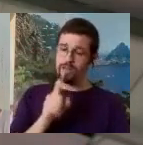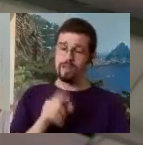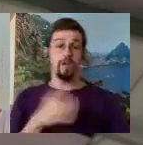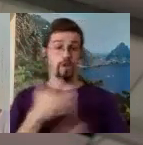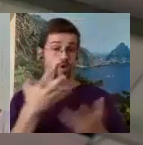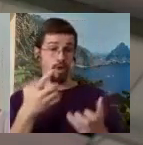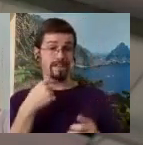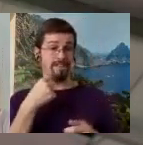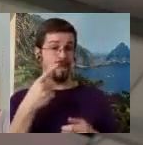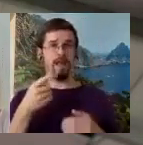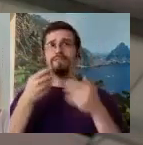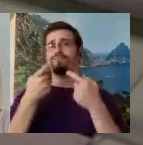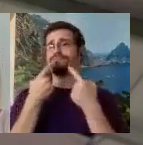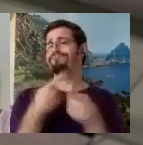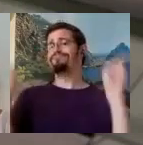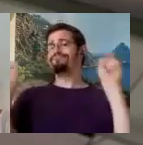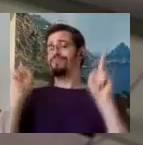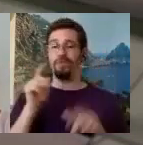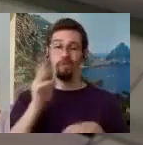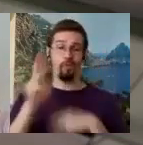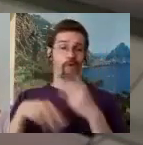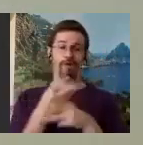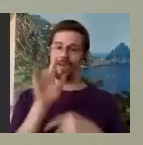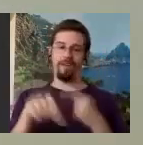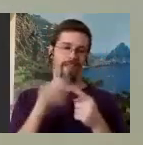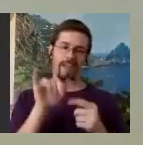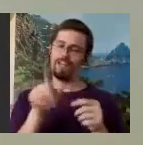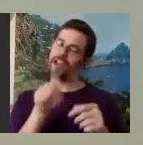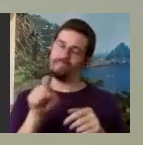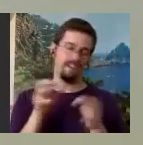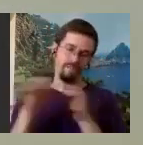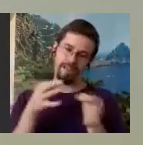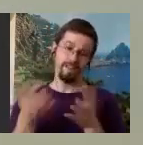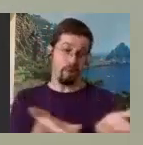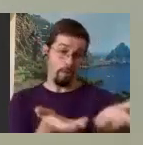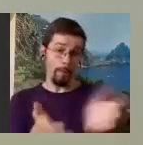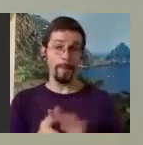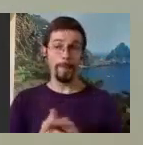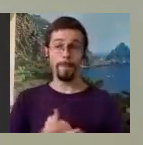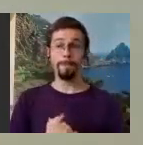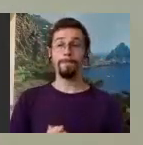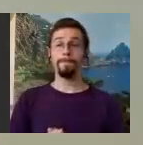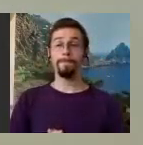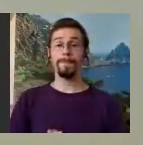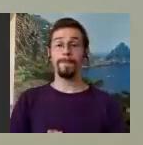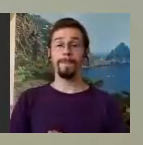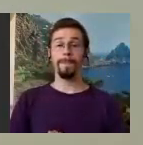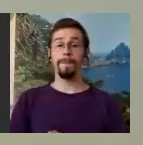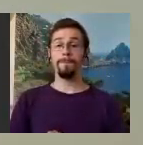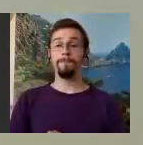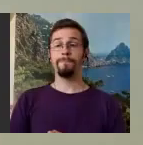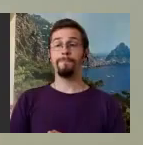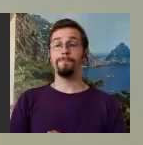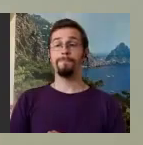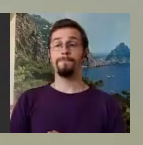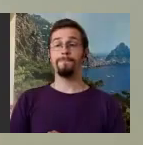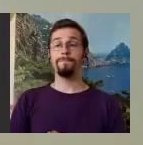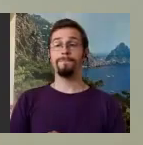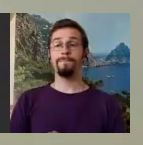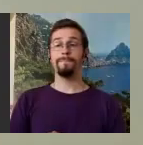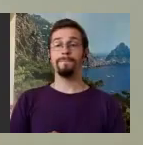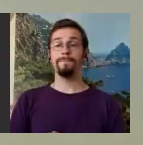people. And it's my understanding that you got an award for this because you are a Girl Scout, aren't you, Elena? That is, and